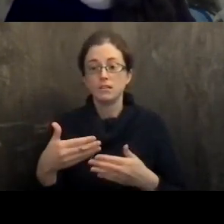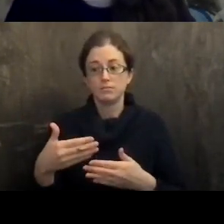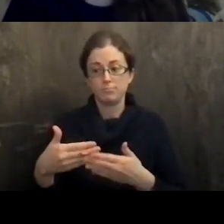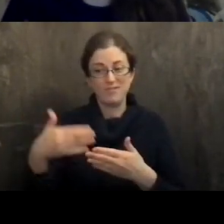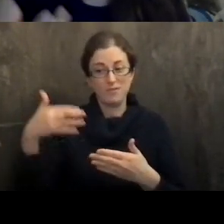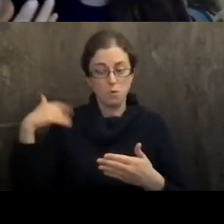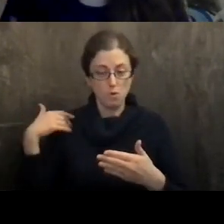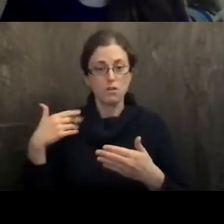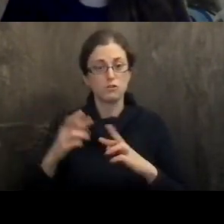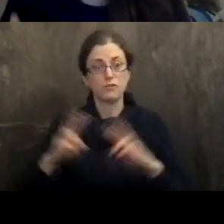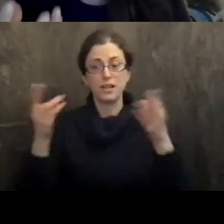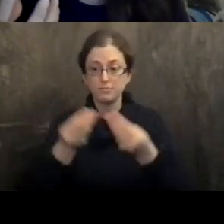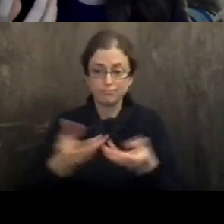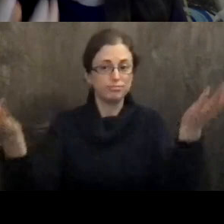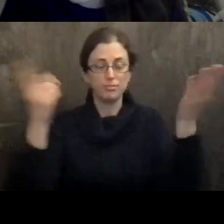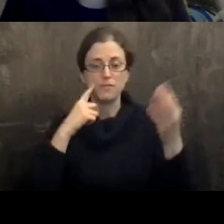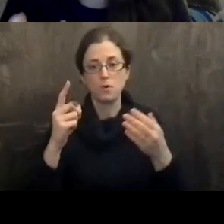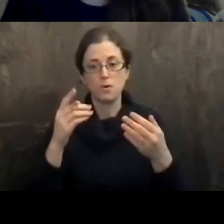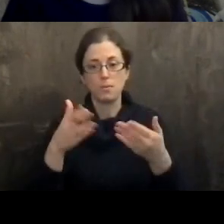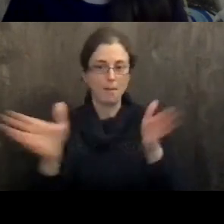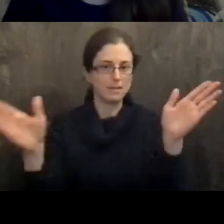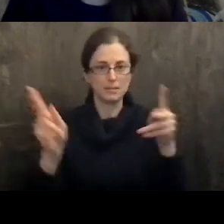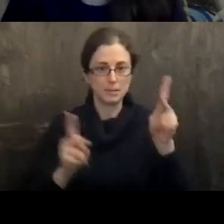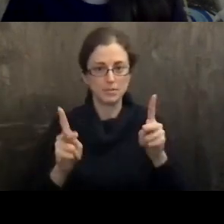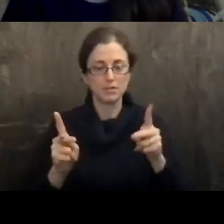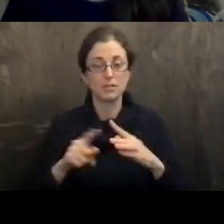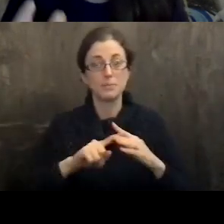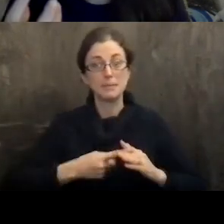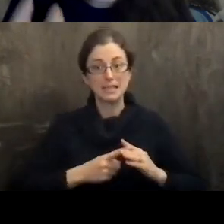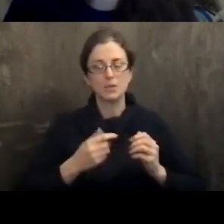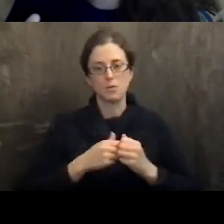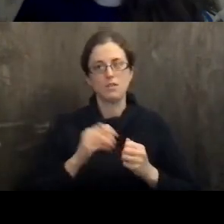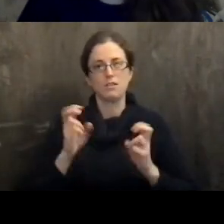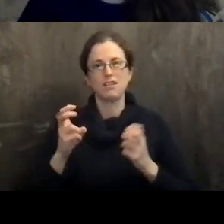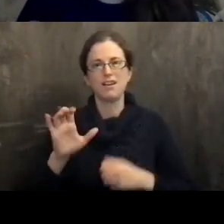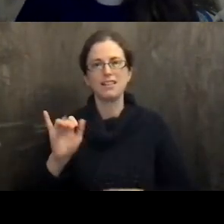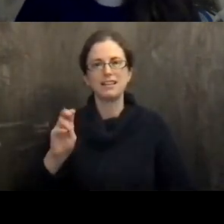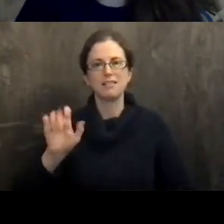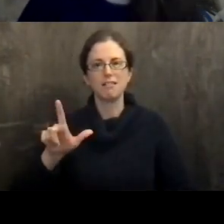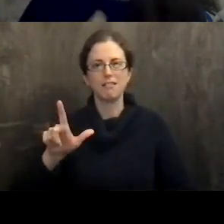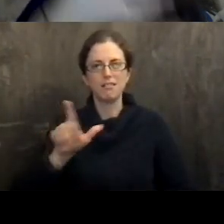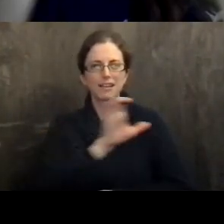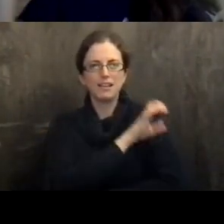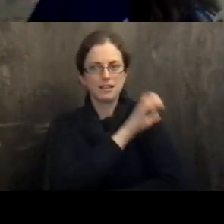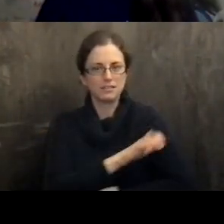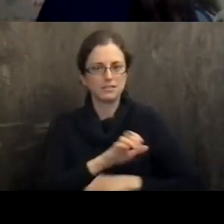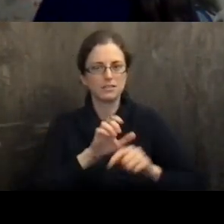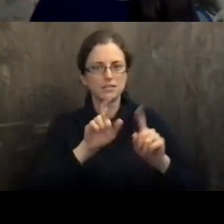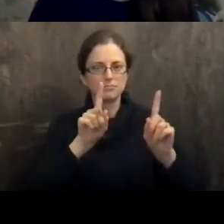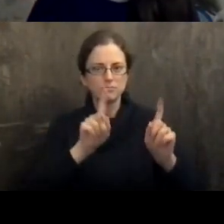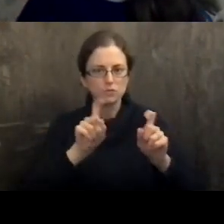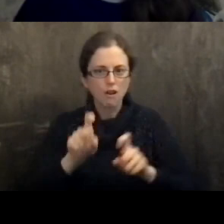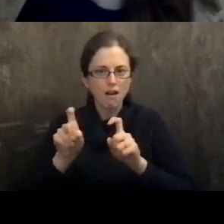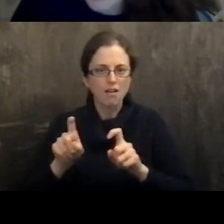community, is big clinical trials. What they do in clinical trials is they look for